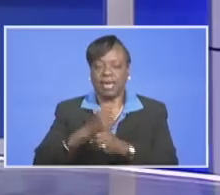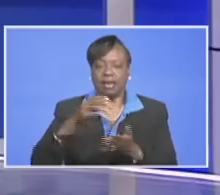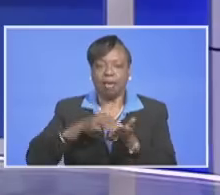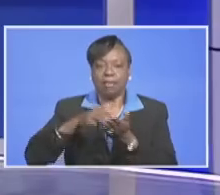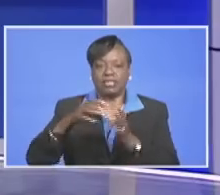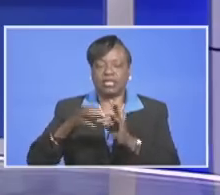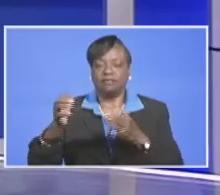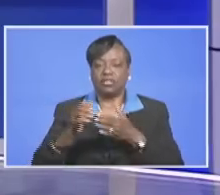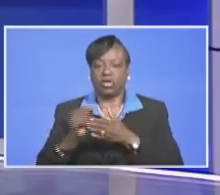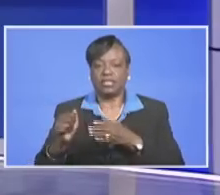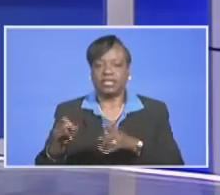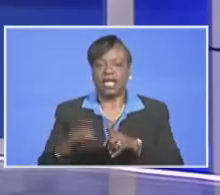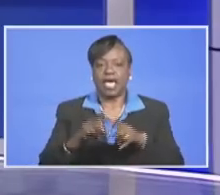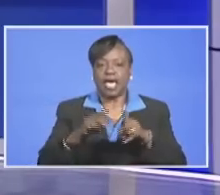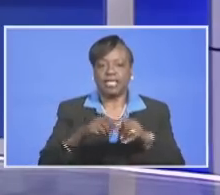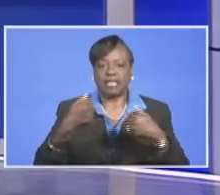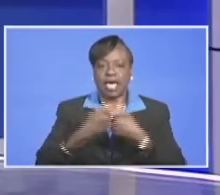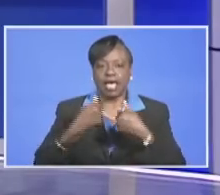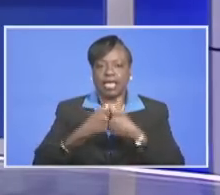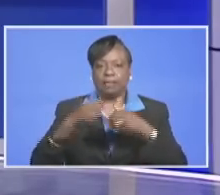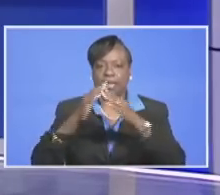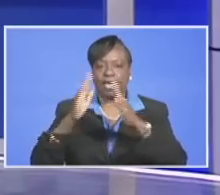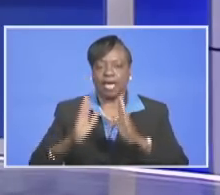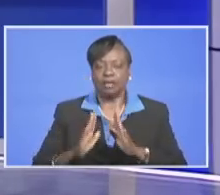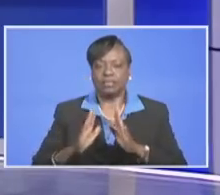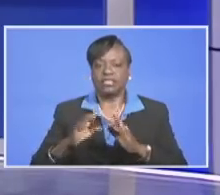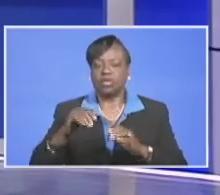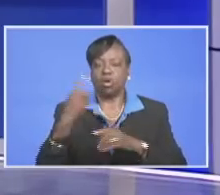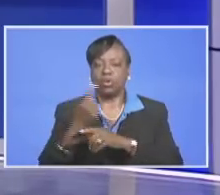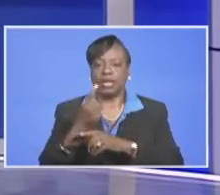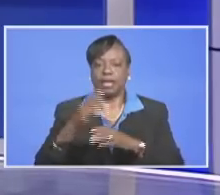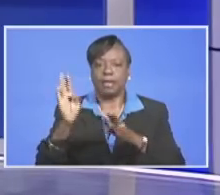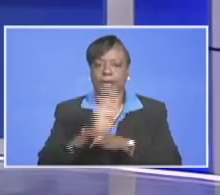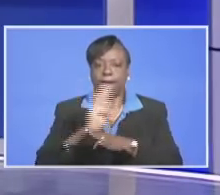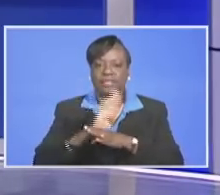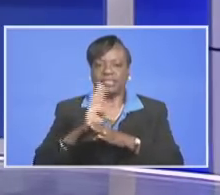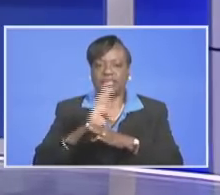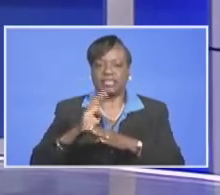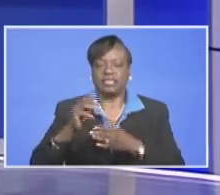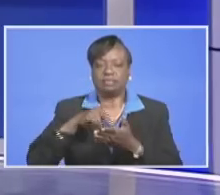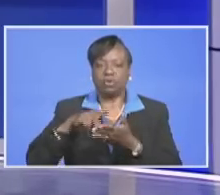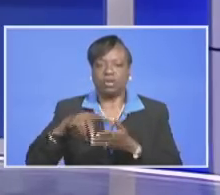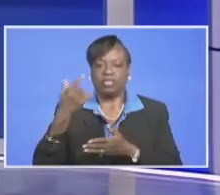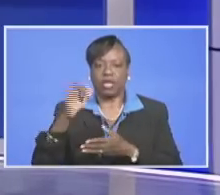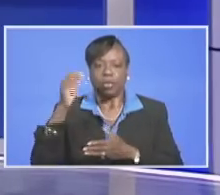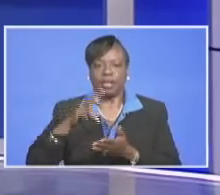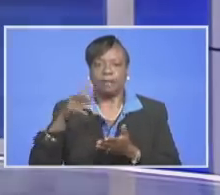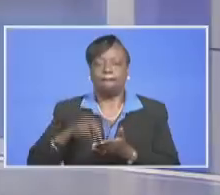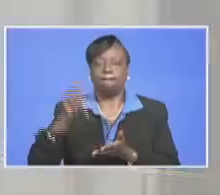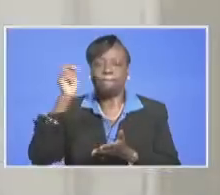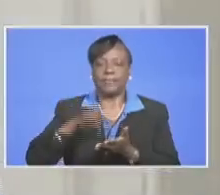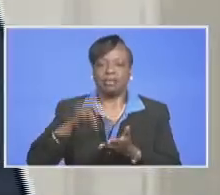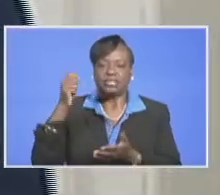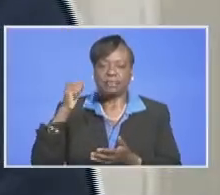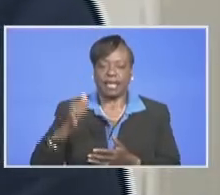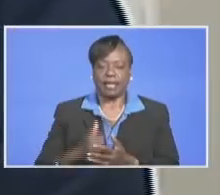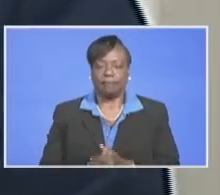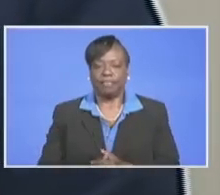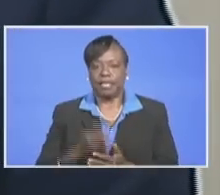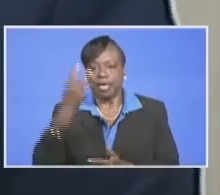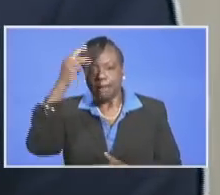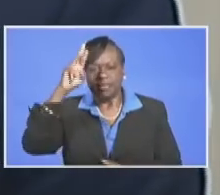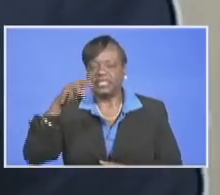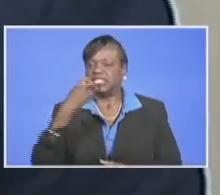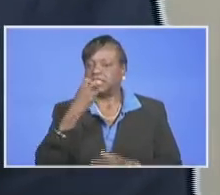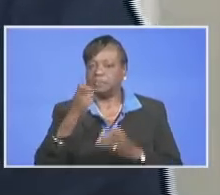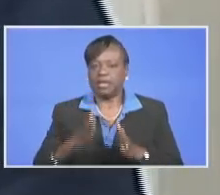gaming house operators adjust their business model to accommodate the new tax, they will quickly bounce back. Mr. Speaker, the